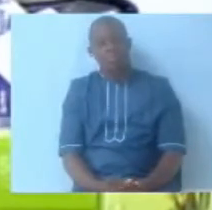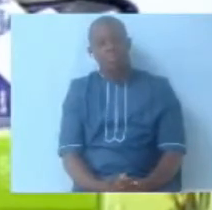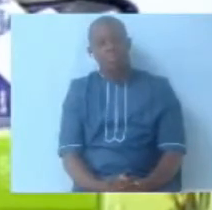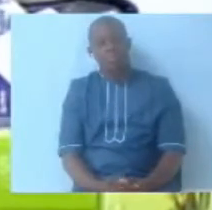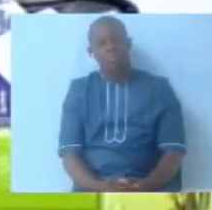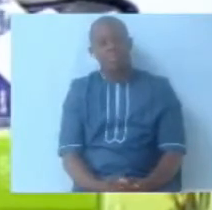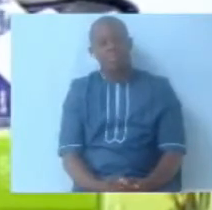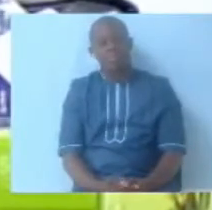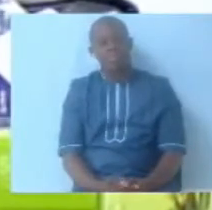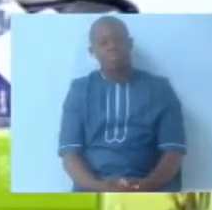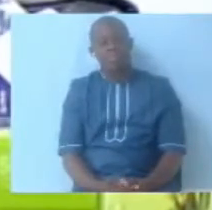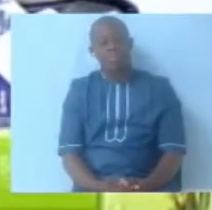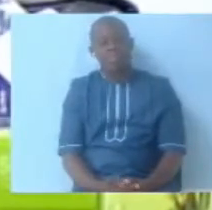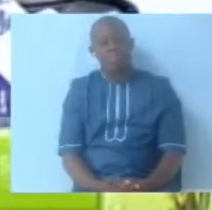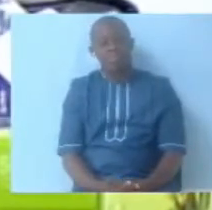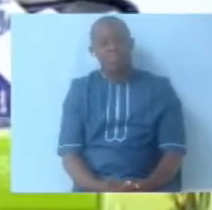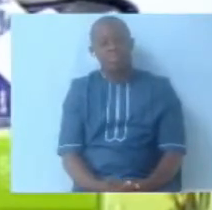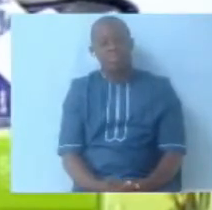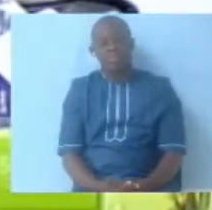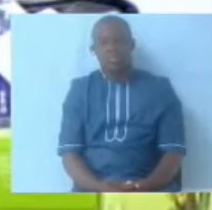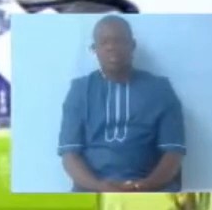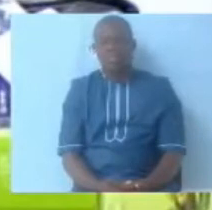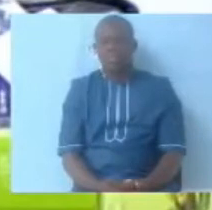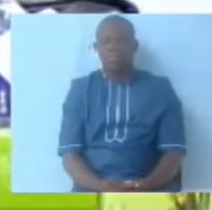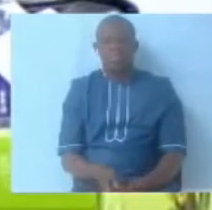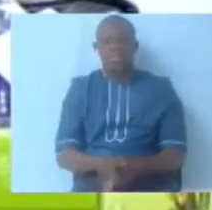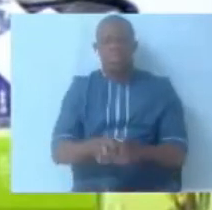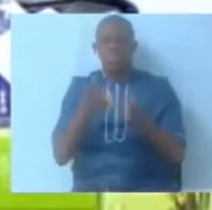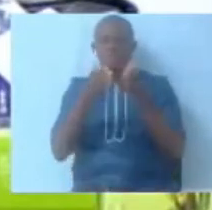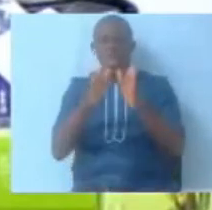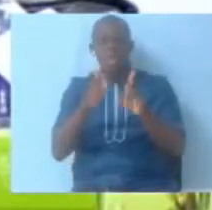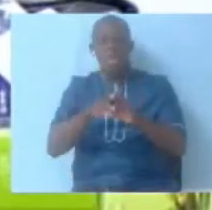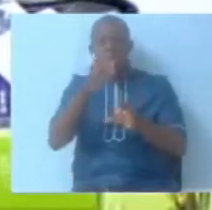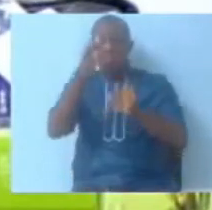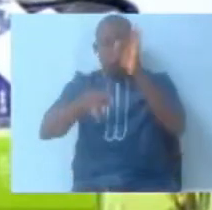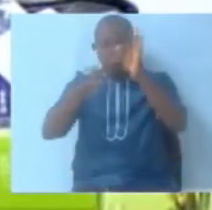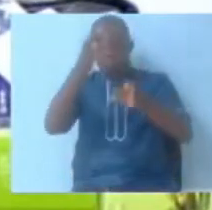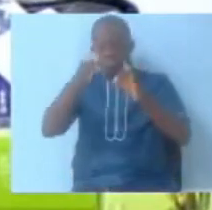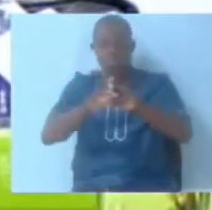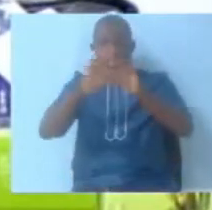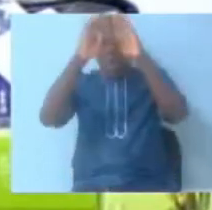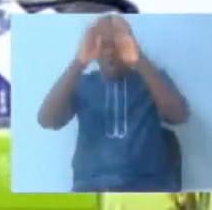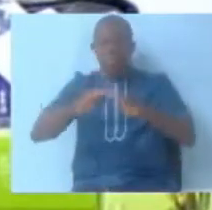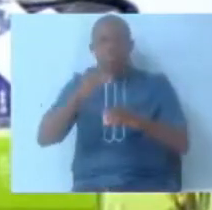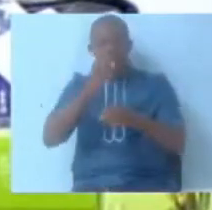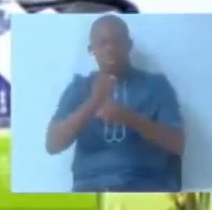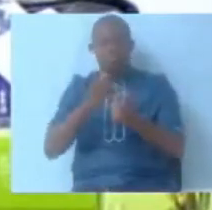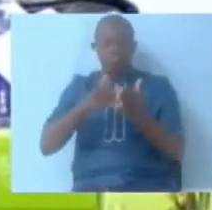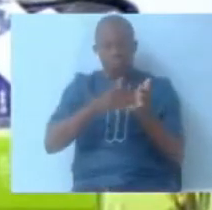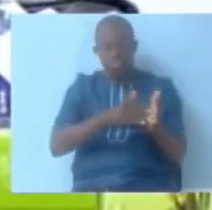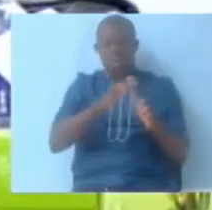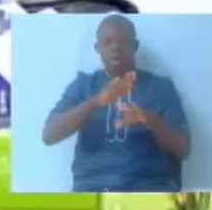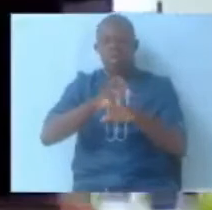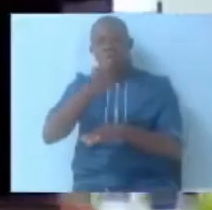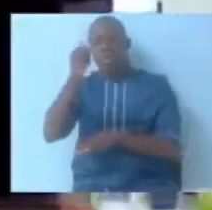it was like taking the court to ransom. Munda wale mnyinti drong kakiti bunda kango dete dalila kang.